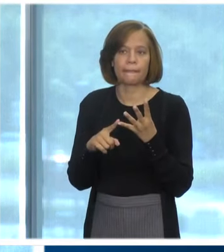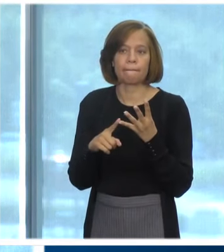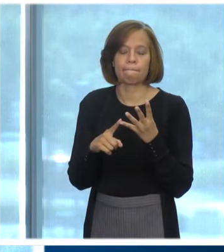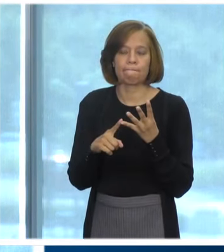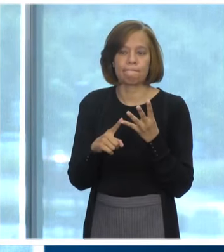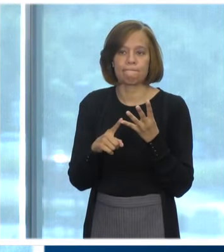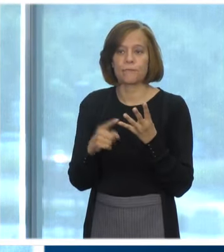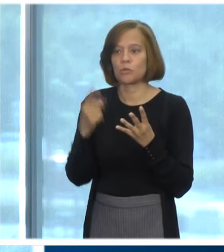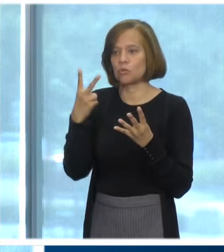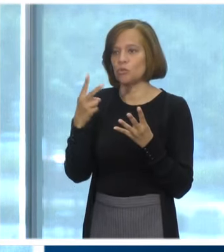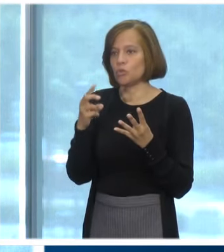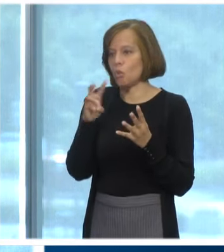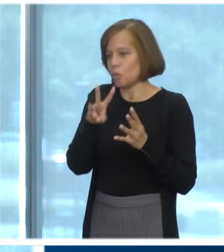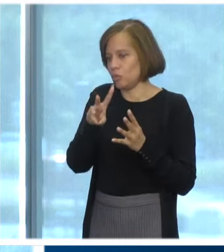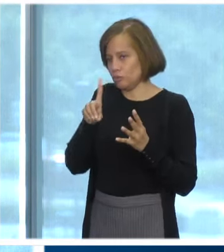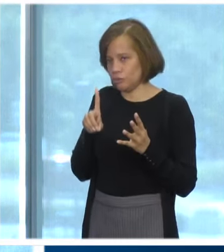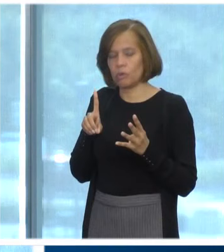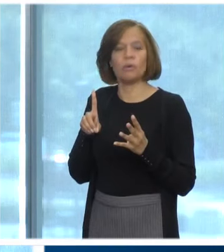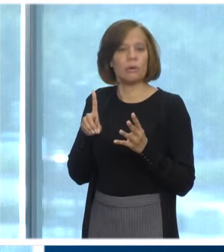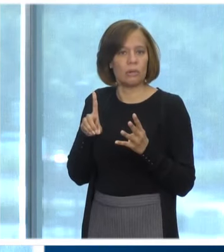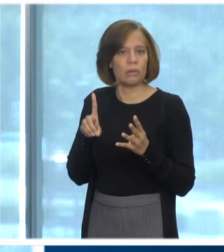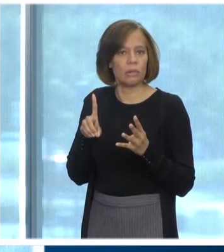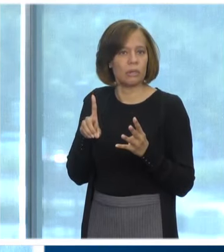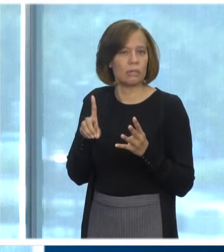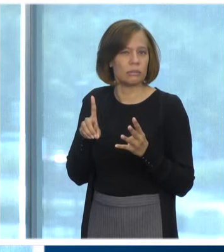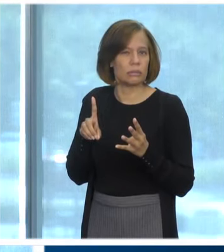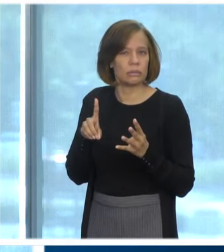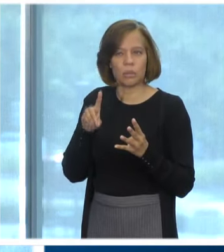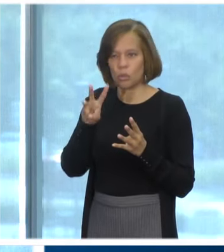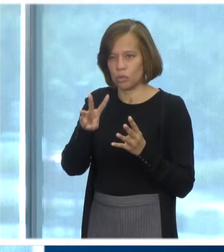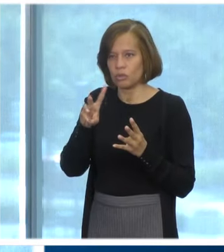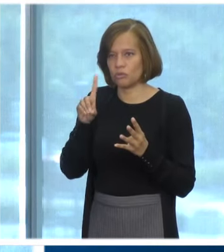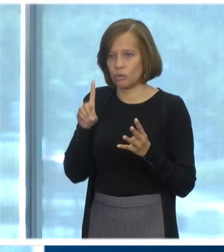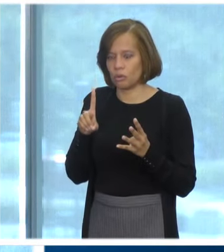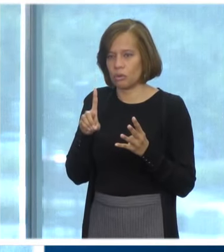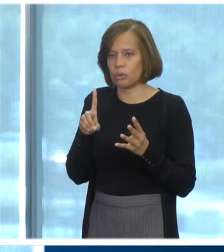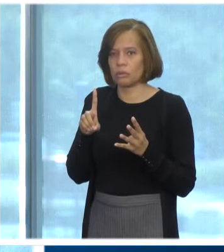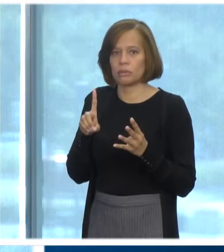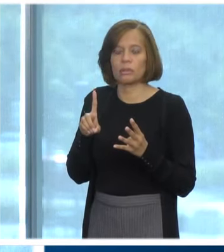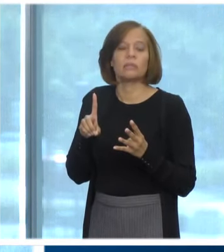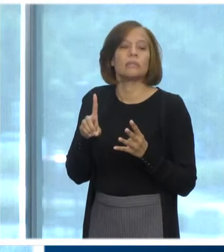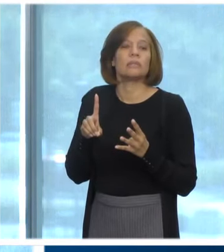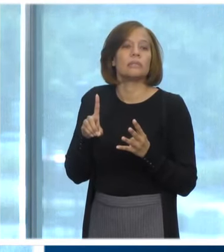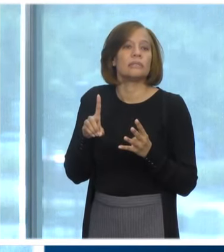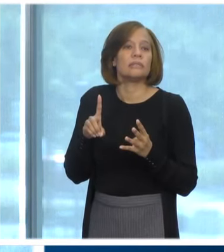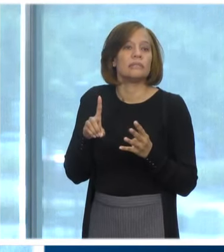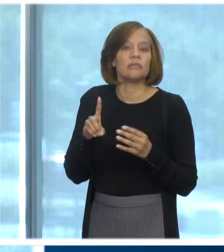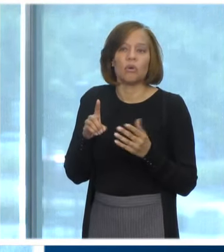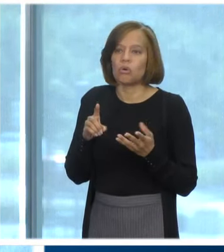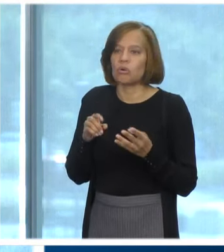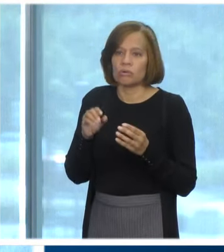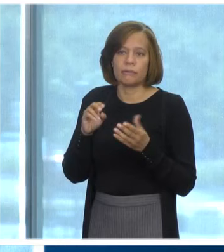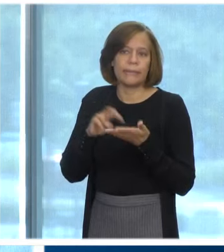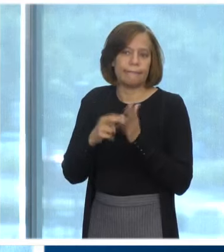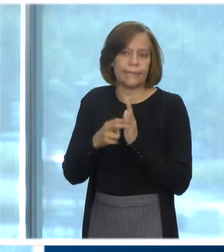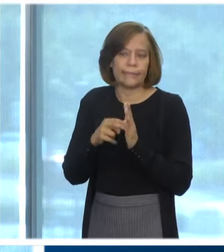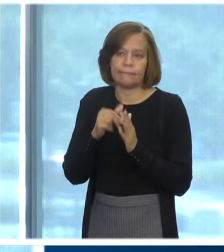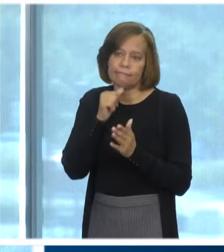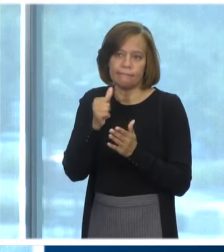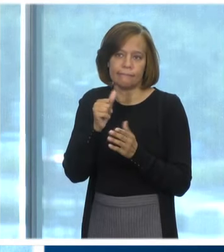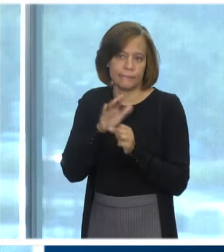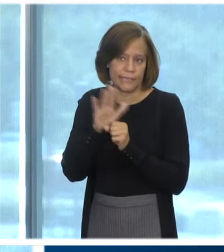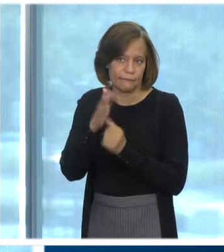were withdrawn maybe a little less formally than required, and therefore we concluded that those were unfounded as well.